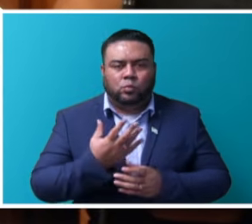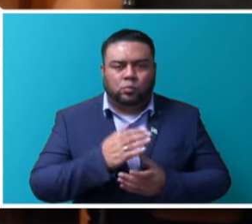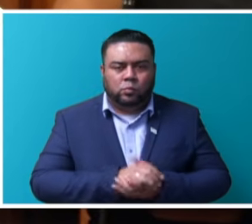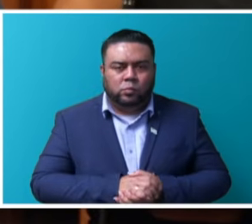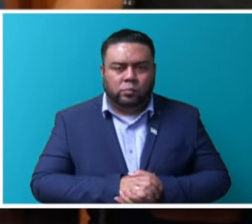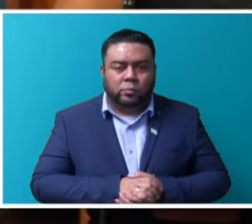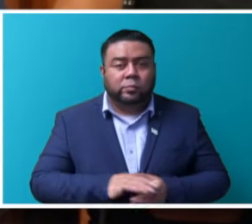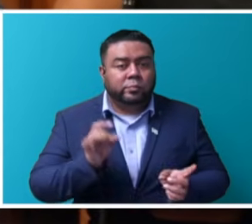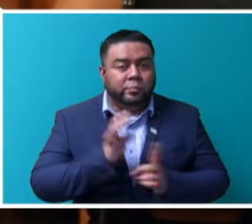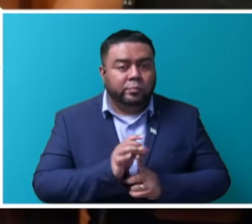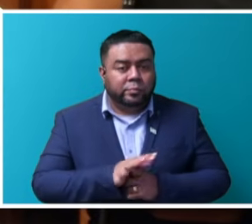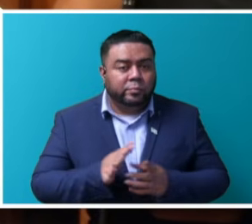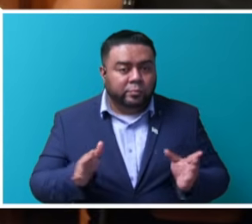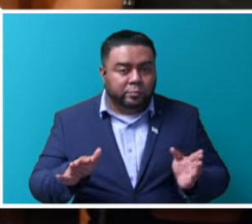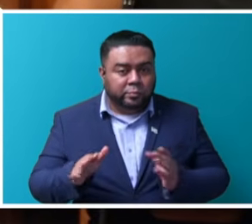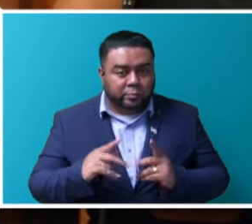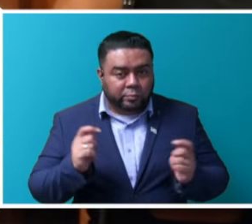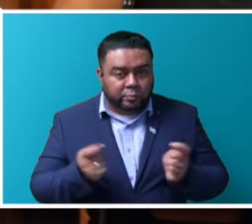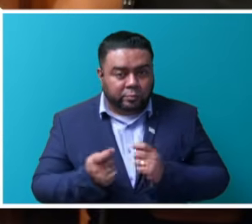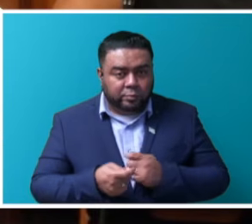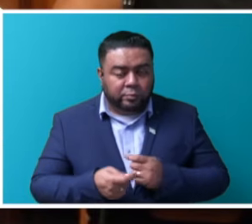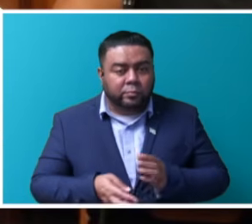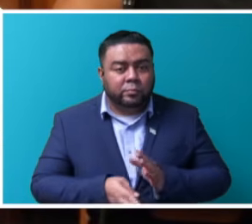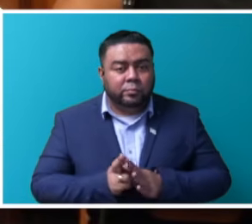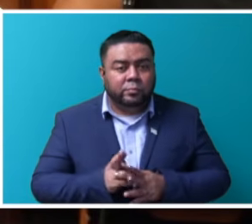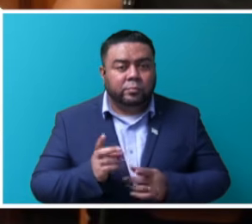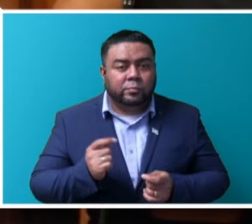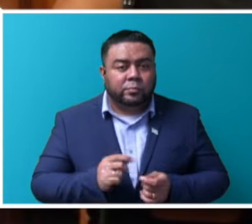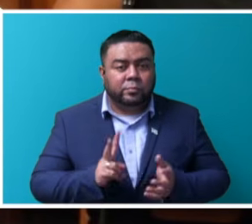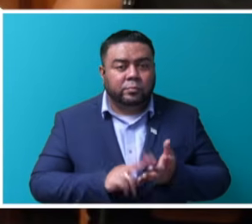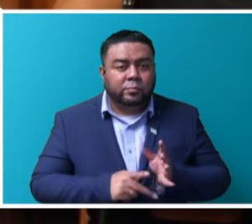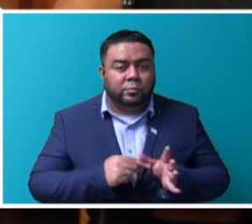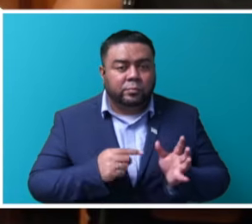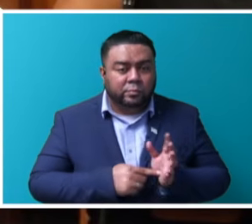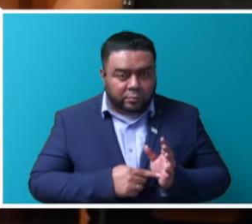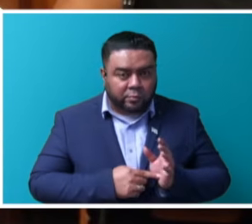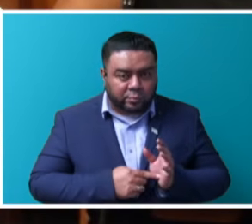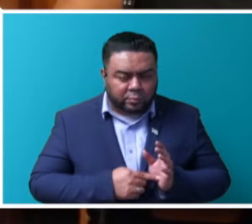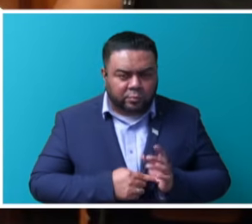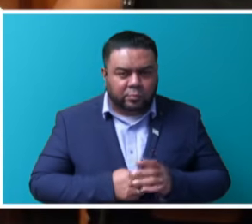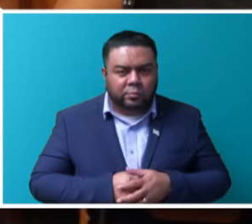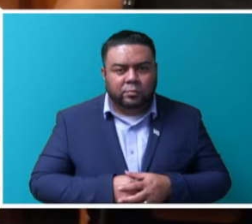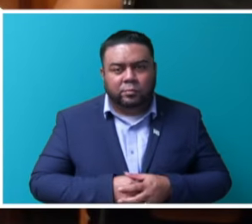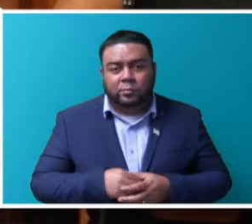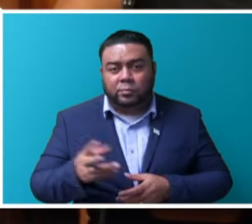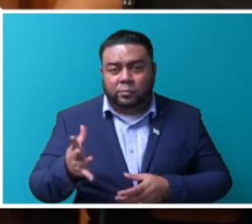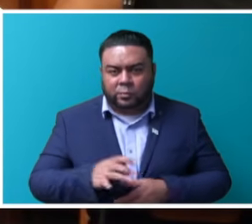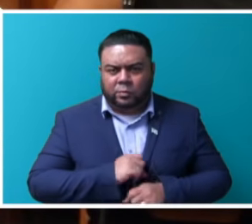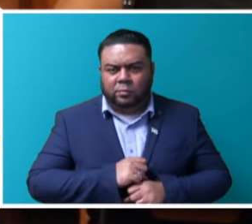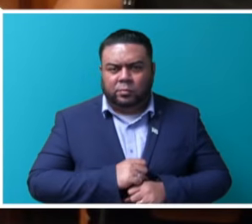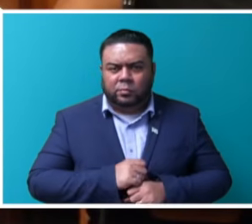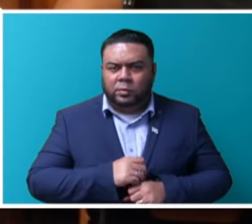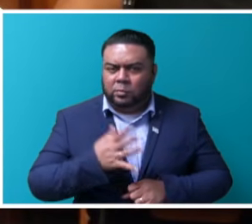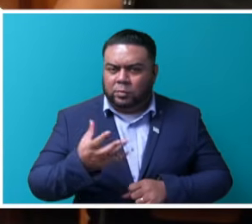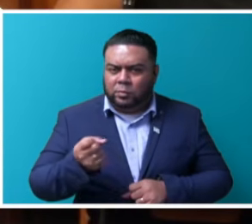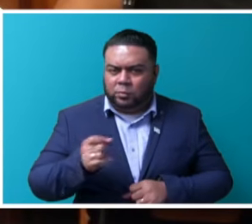most significant change, as announced earlier, is the reduction of the BET from 15 to 12.5%, a bold but deliberate move to